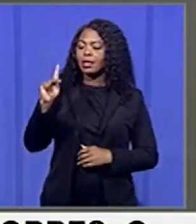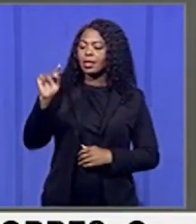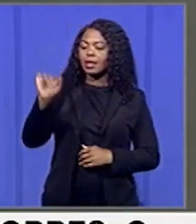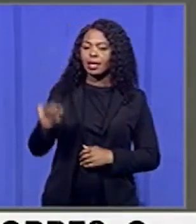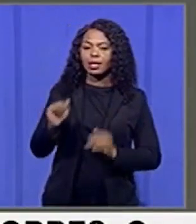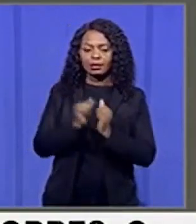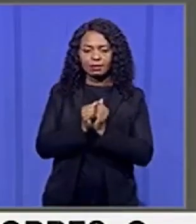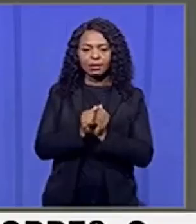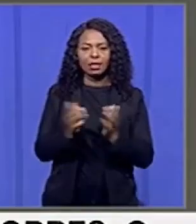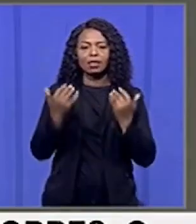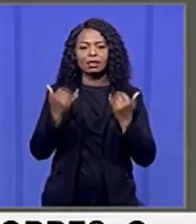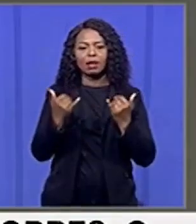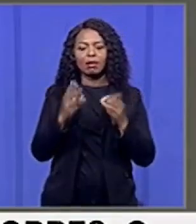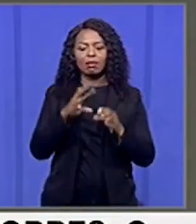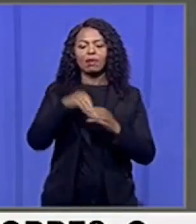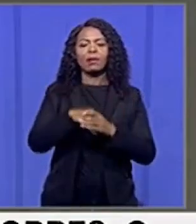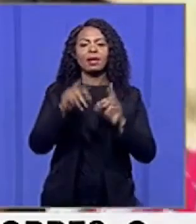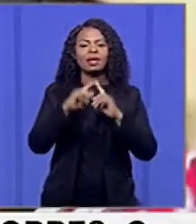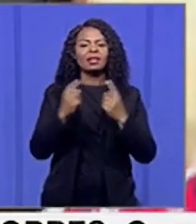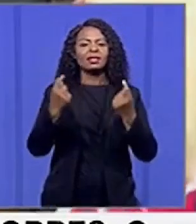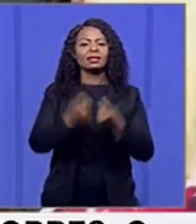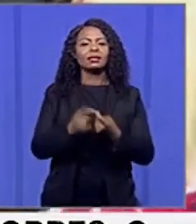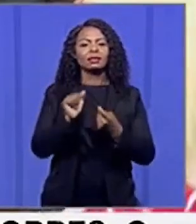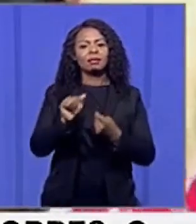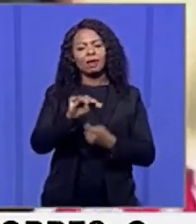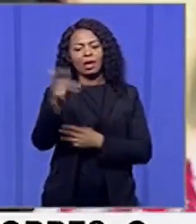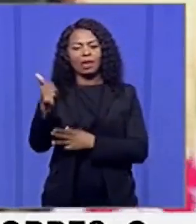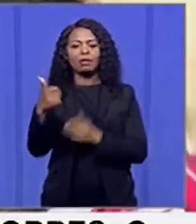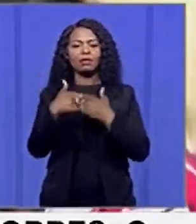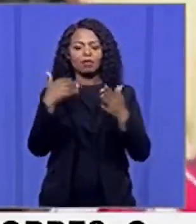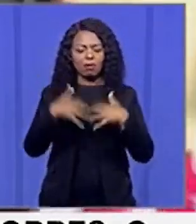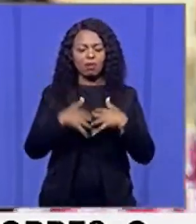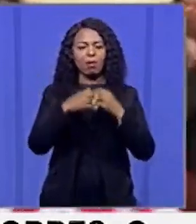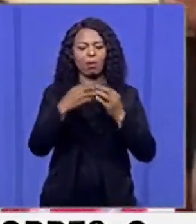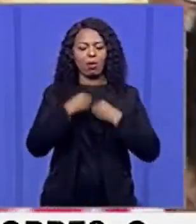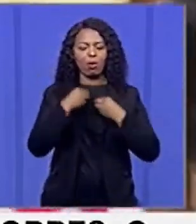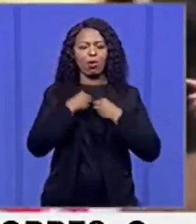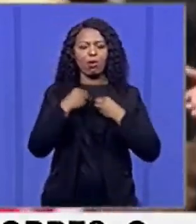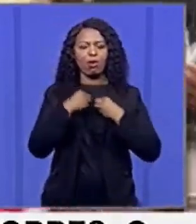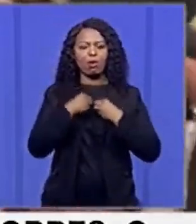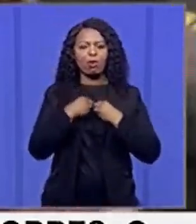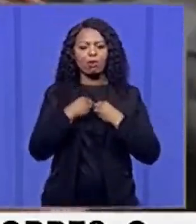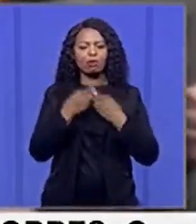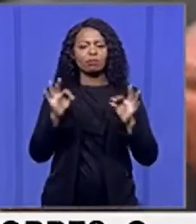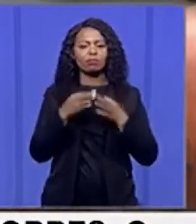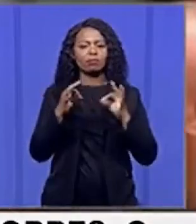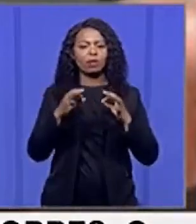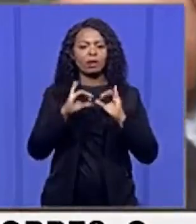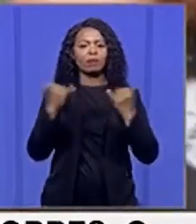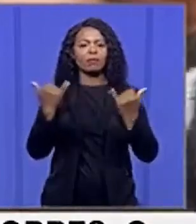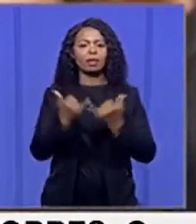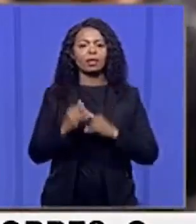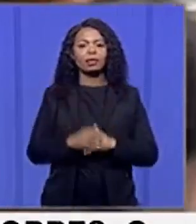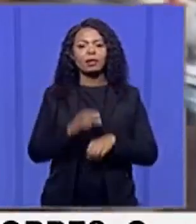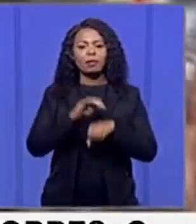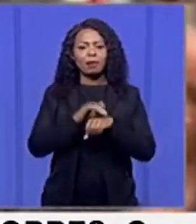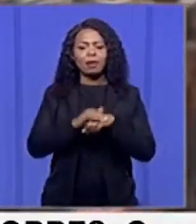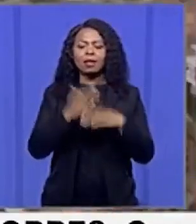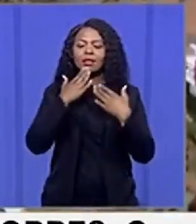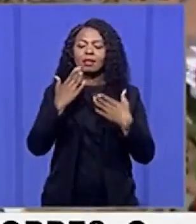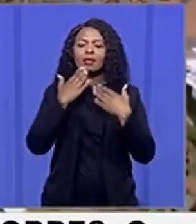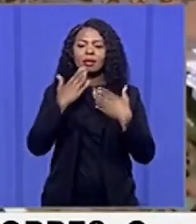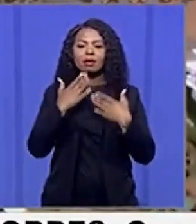simolotse go opela e le karolo ya setlhopha sengwe pele a simolola go ikemela. Mme wa gagwe o lopile ditsala le batshegetsi ba